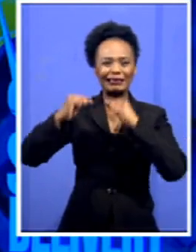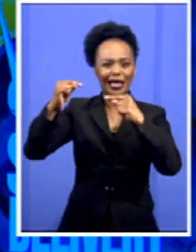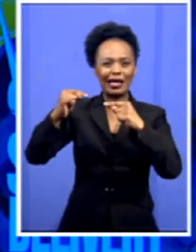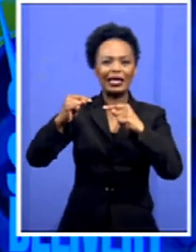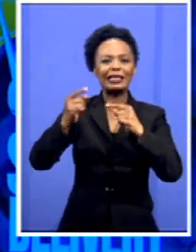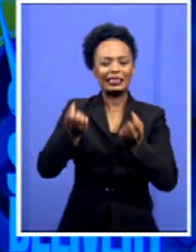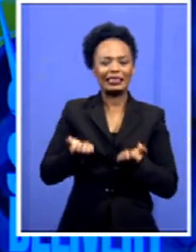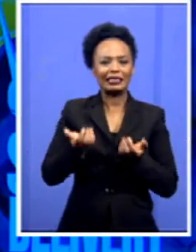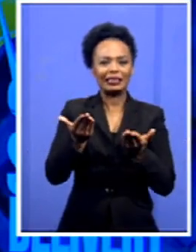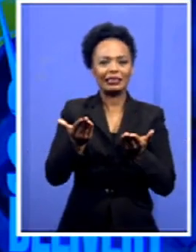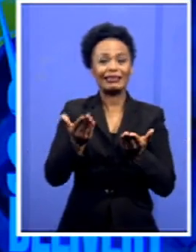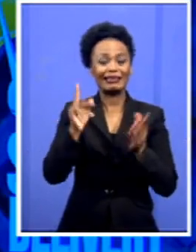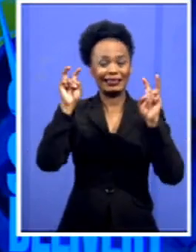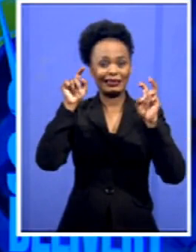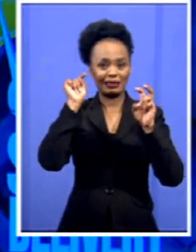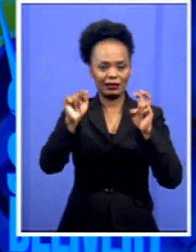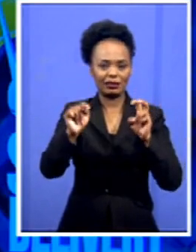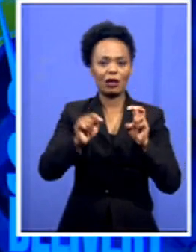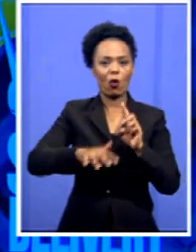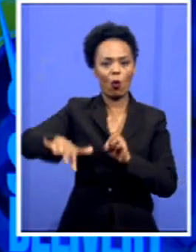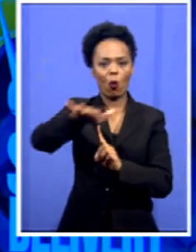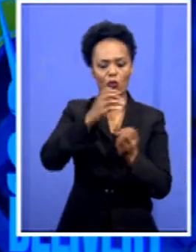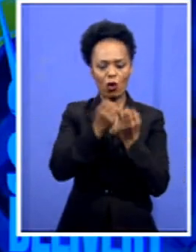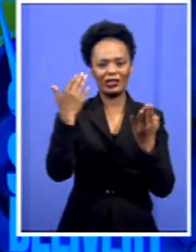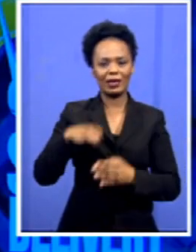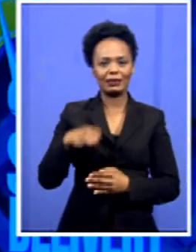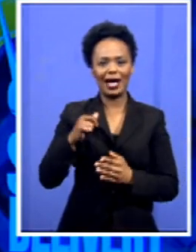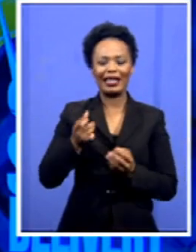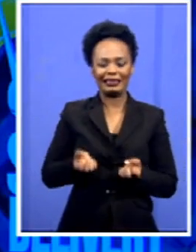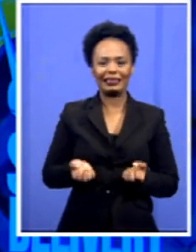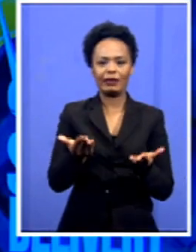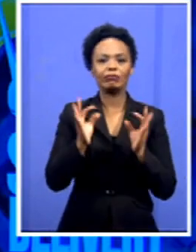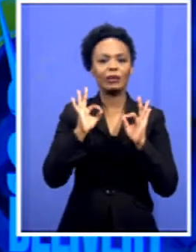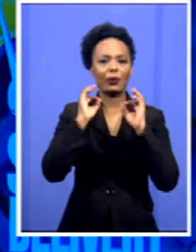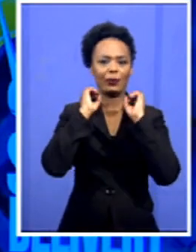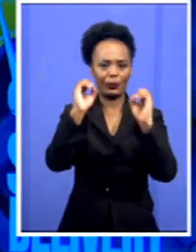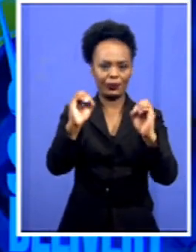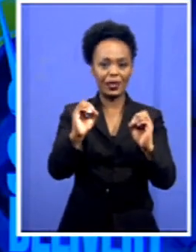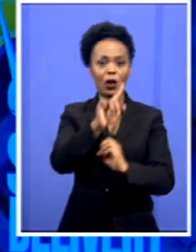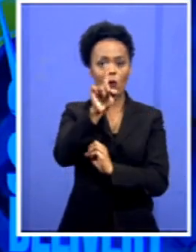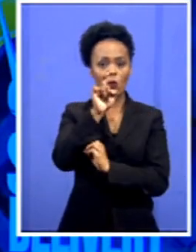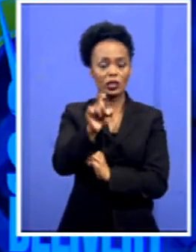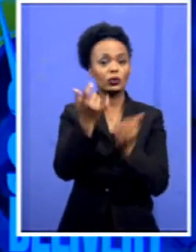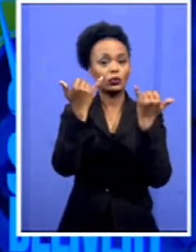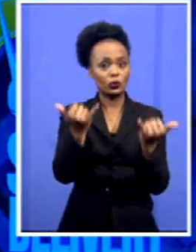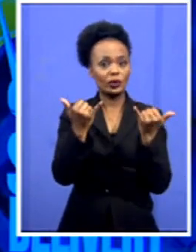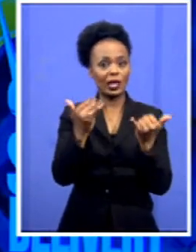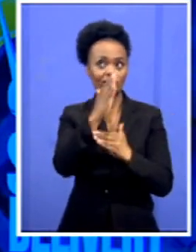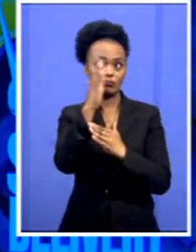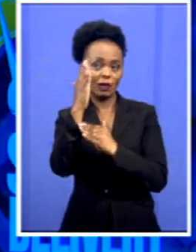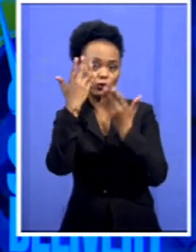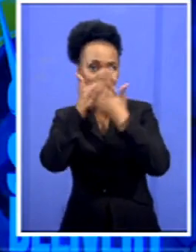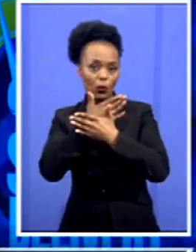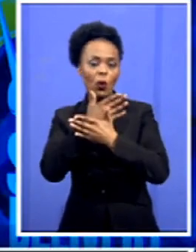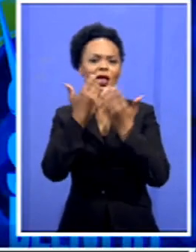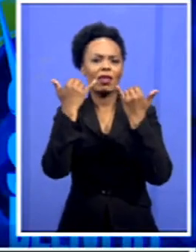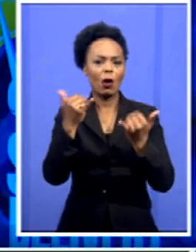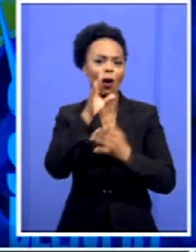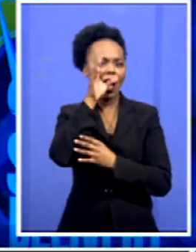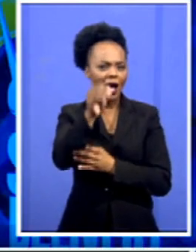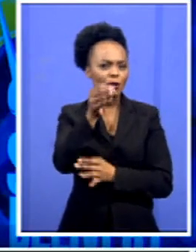delivery concerns that are raised across the majority of municipalities. So for our question of the day this evening, we are asking you,